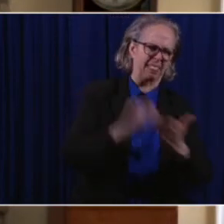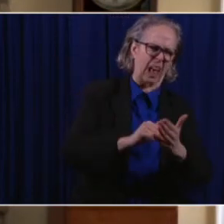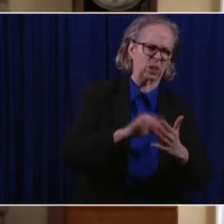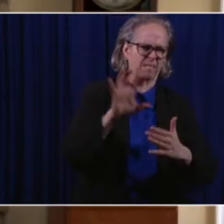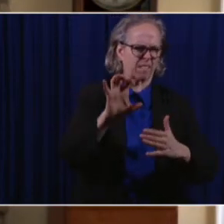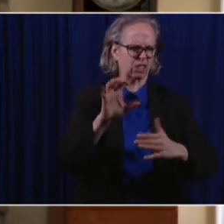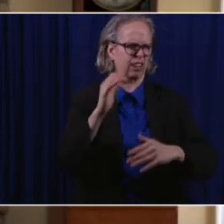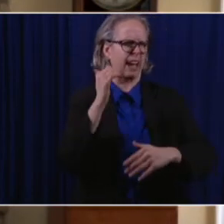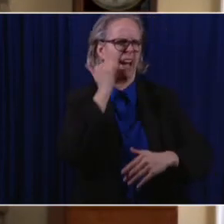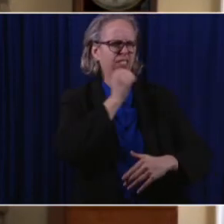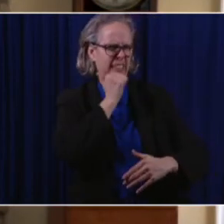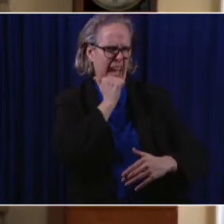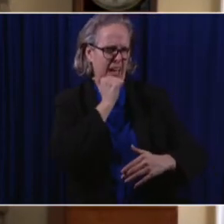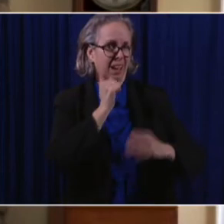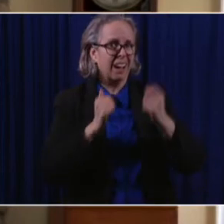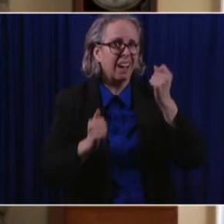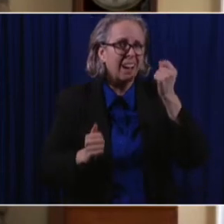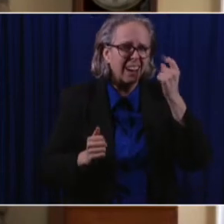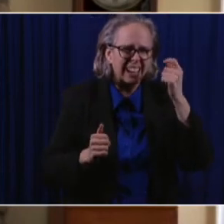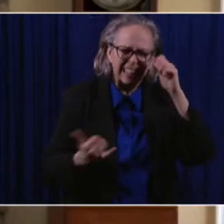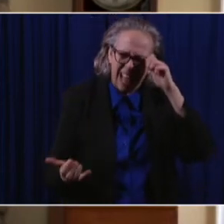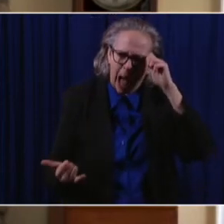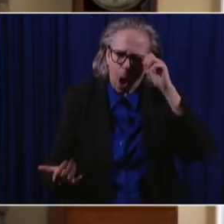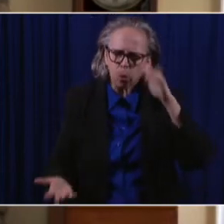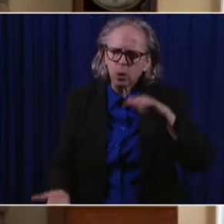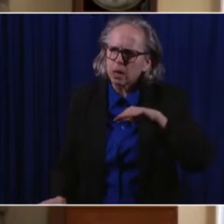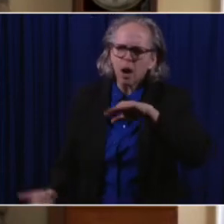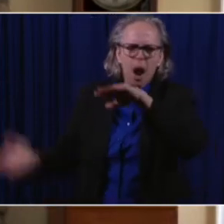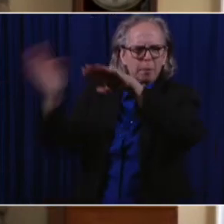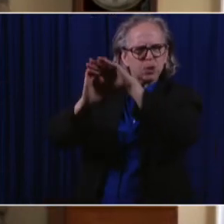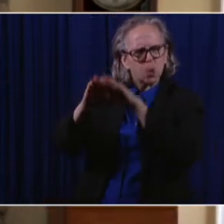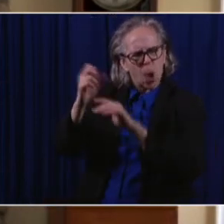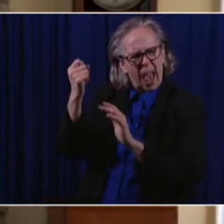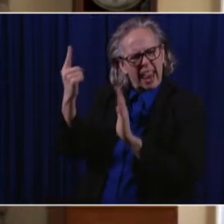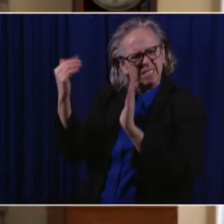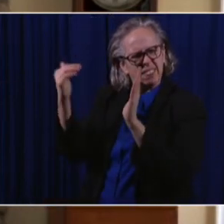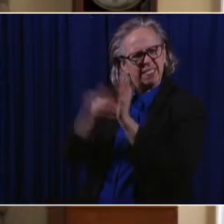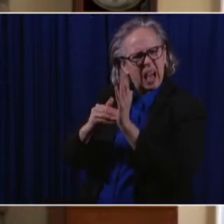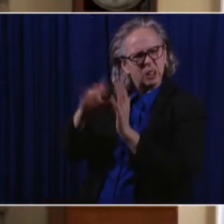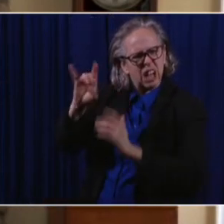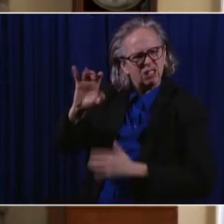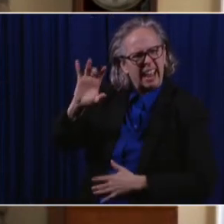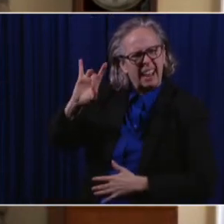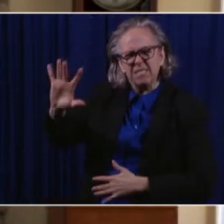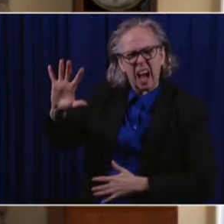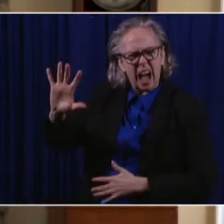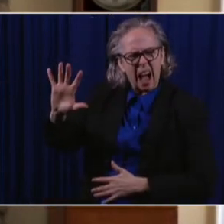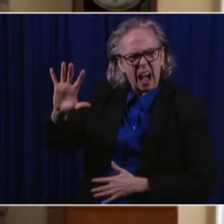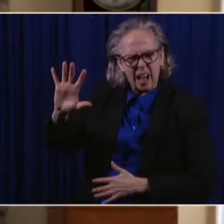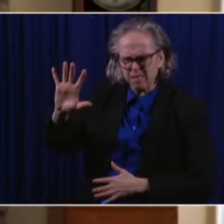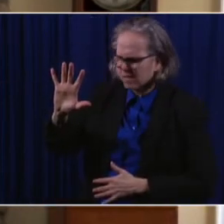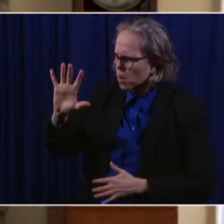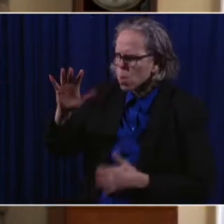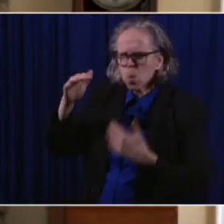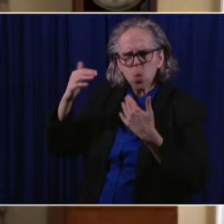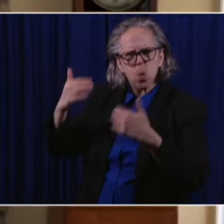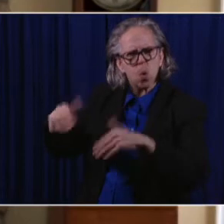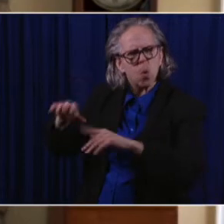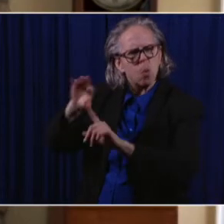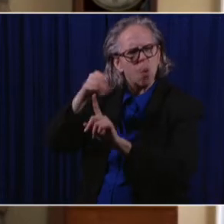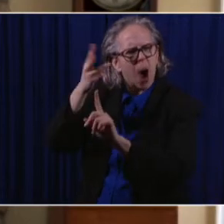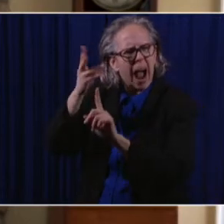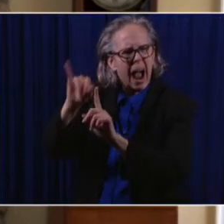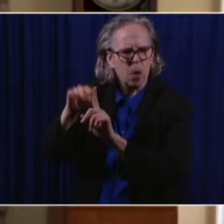This particular jump is caused, at least in part, and maybe wholly,